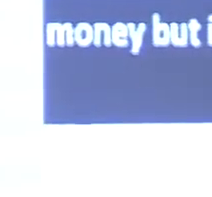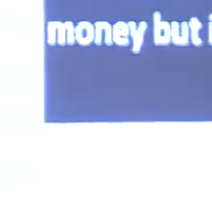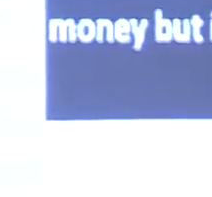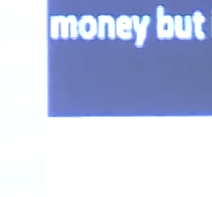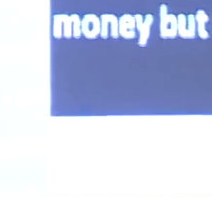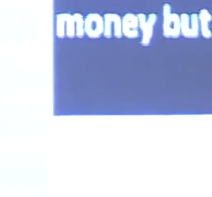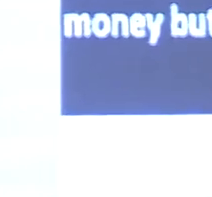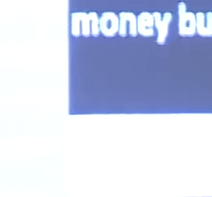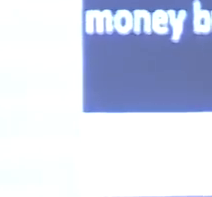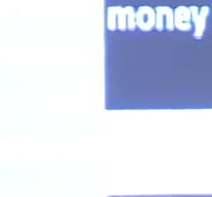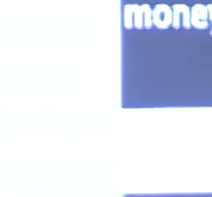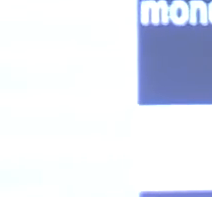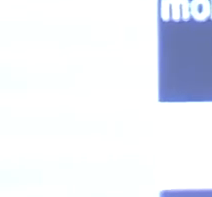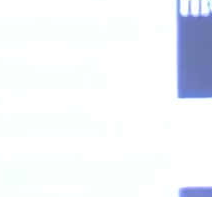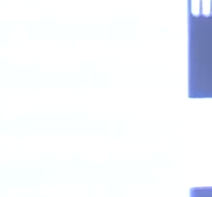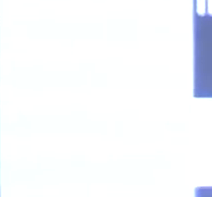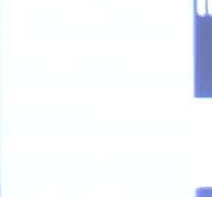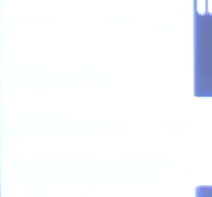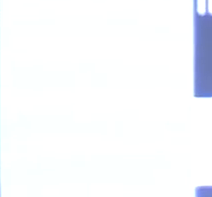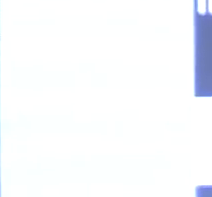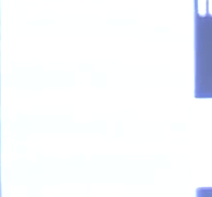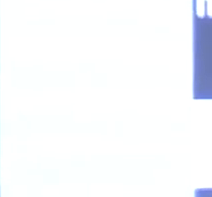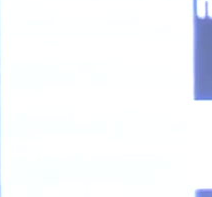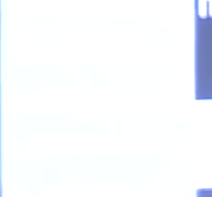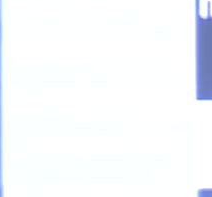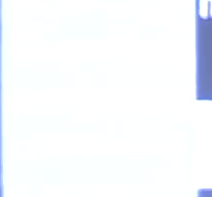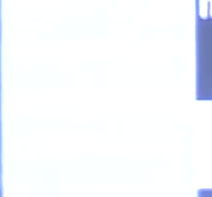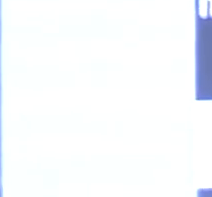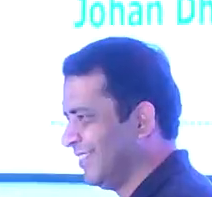Pleasure. Thank you. And all the best.